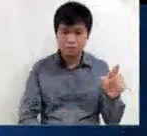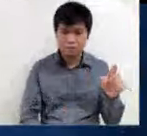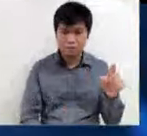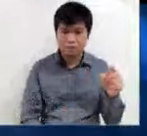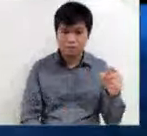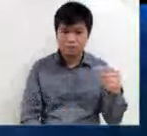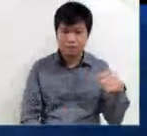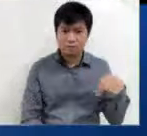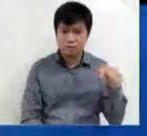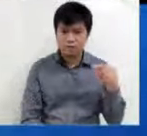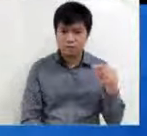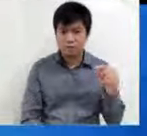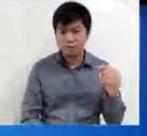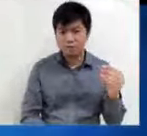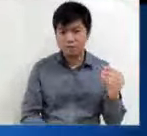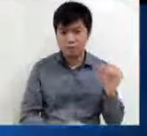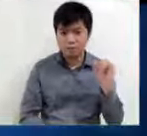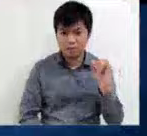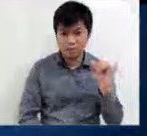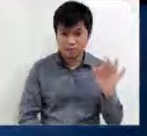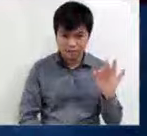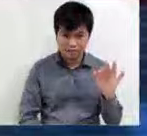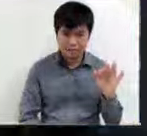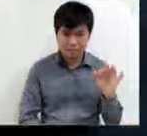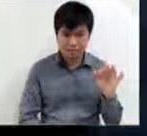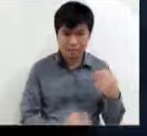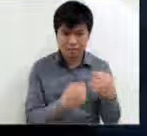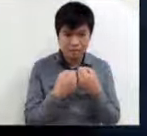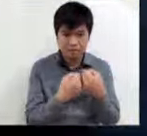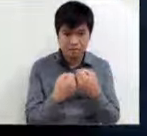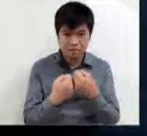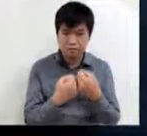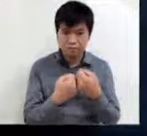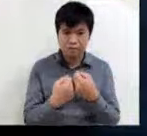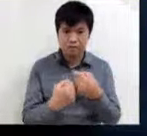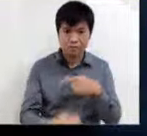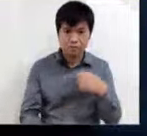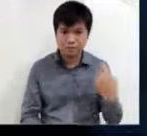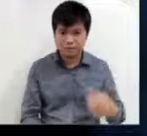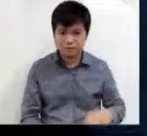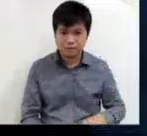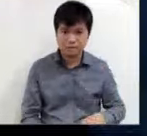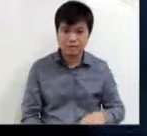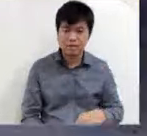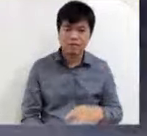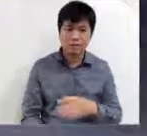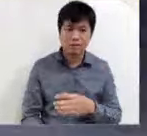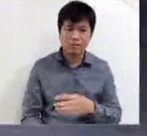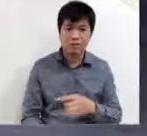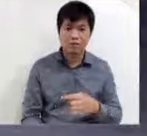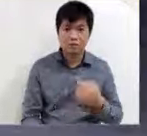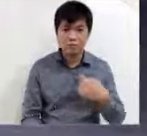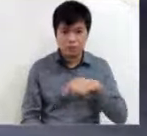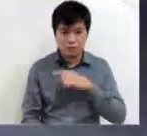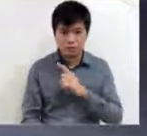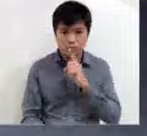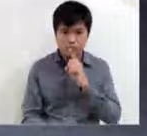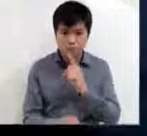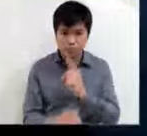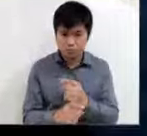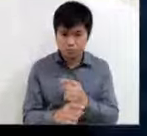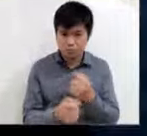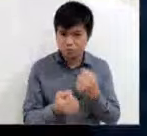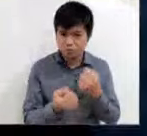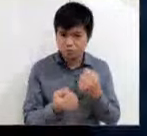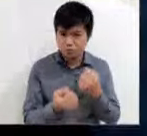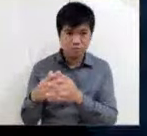somehow current tensions with China are the reason the United States is focused on the Philippines or the reason that we're here.